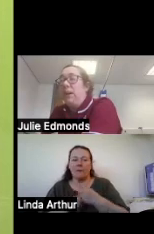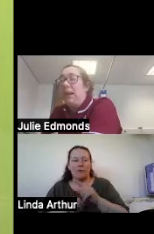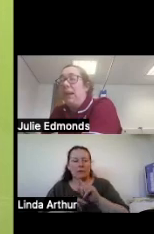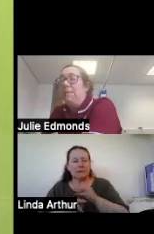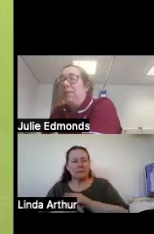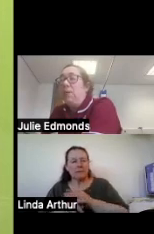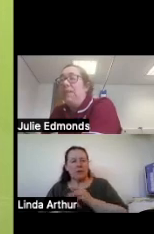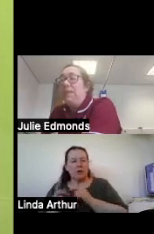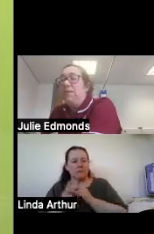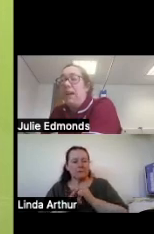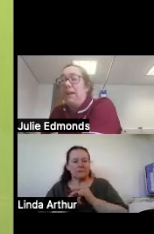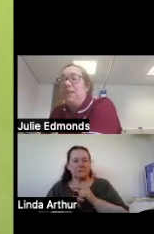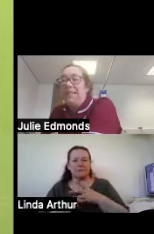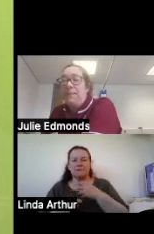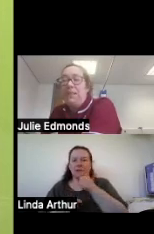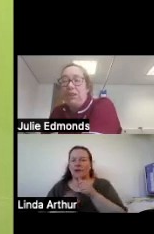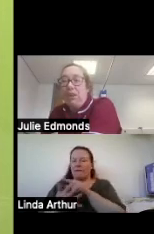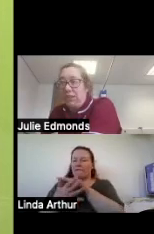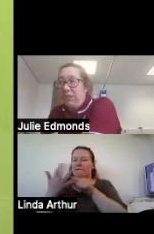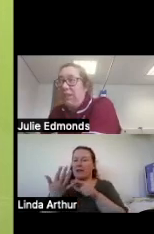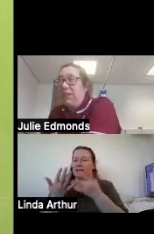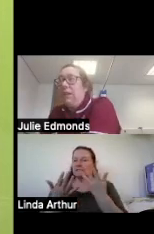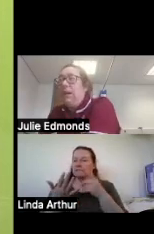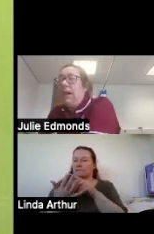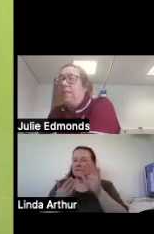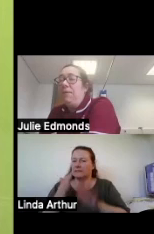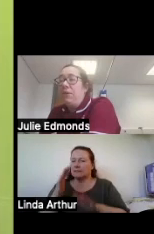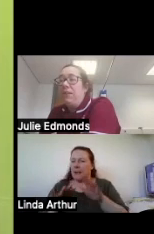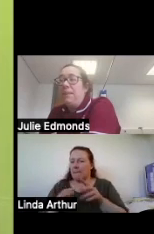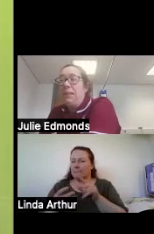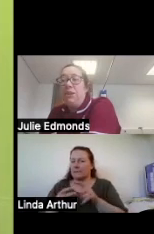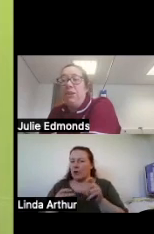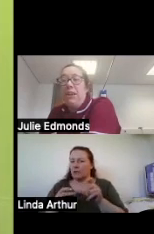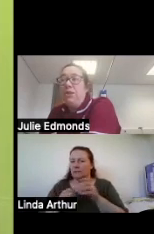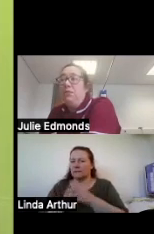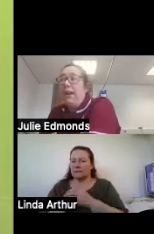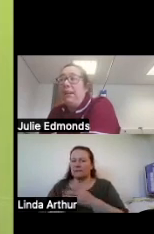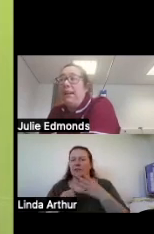very quickly, I always say there's 5 steps to continence. The